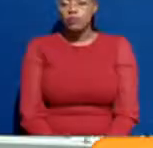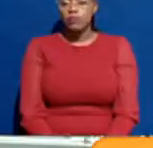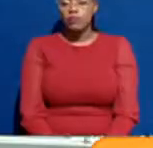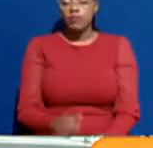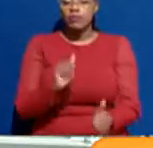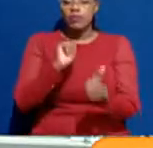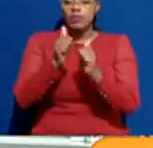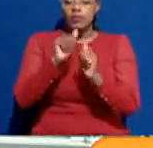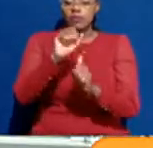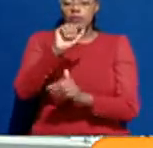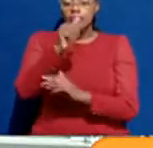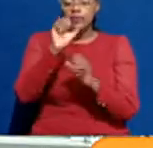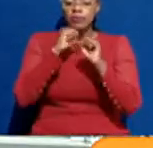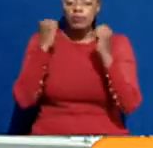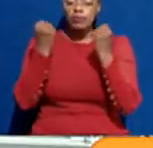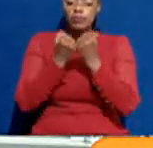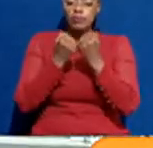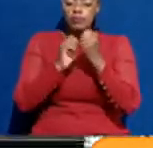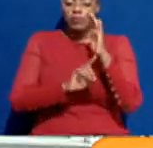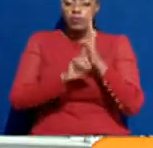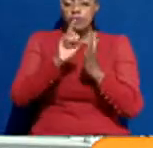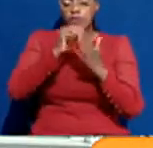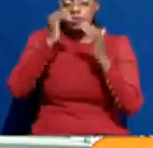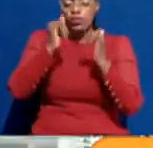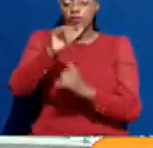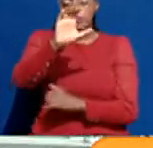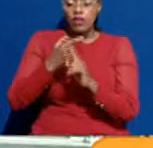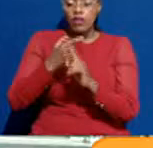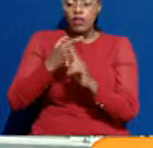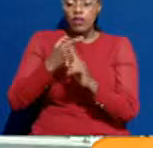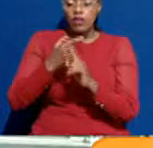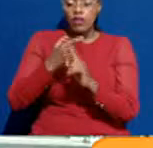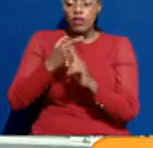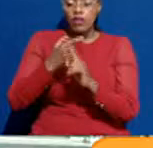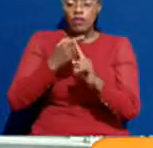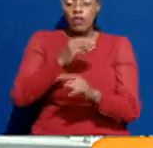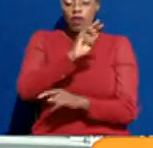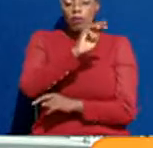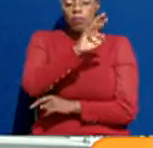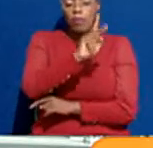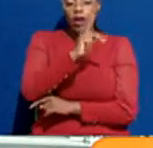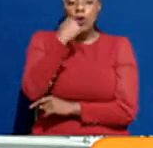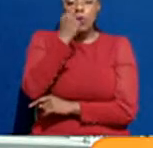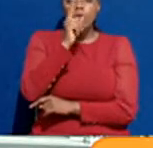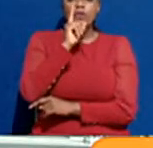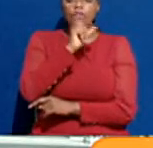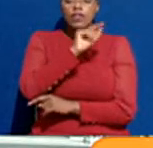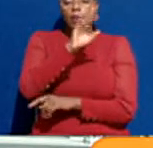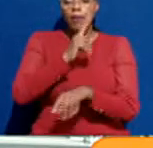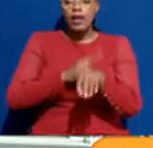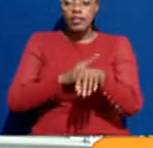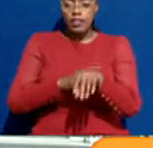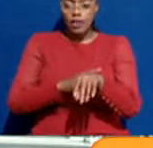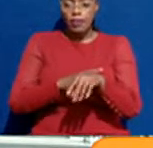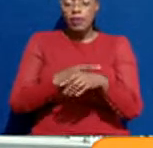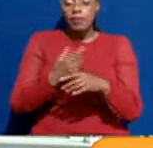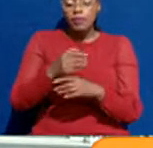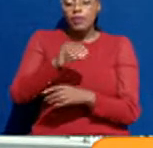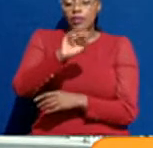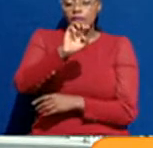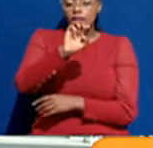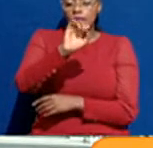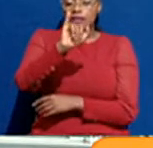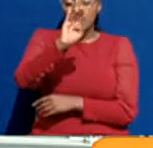The Sports, Arts and Social Development Fund has a new CEO that has taken over from Mark Wambugu, who has finished his term. Nuh Ibrahim has